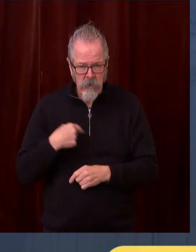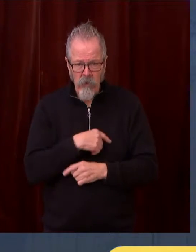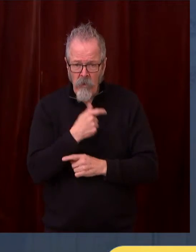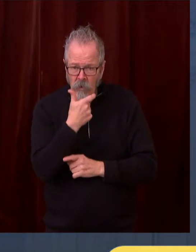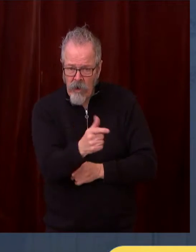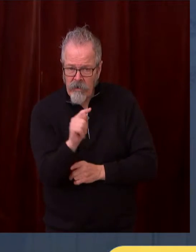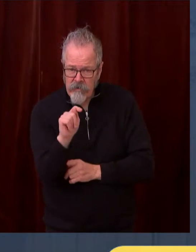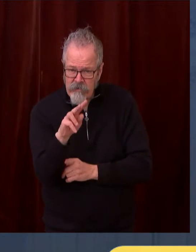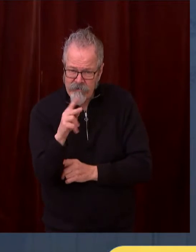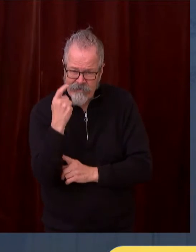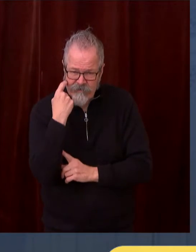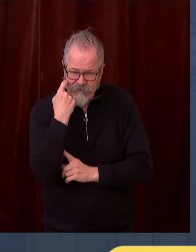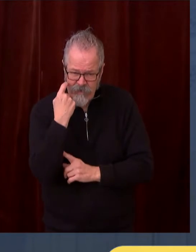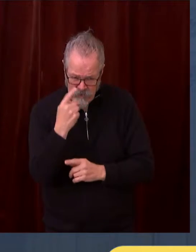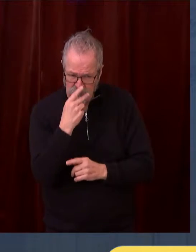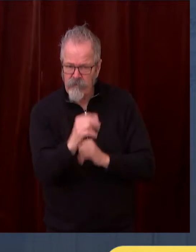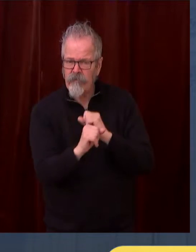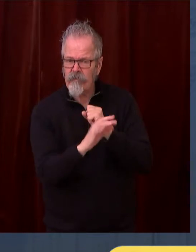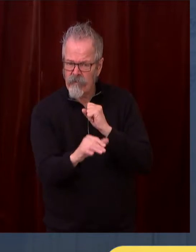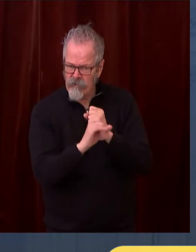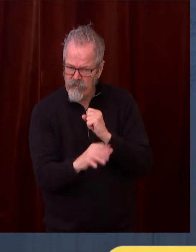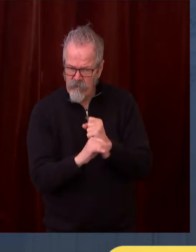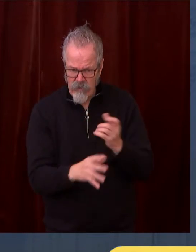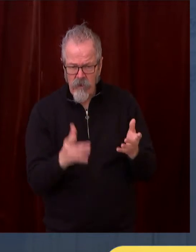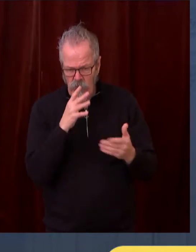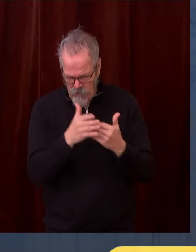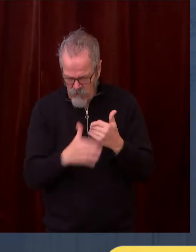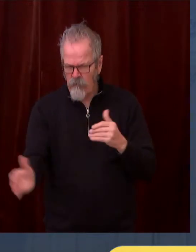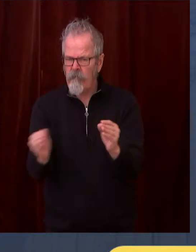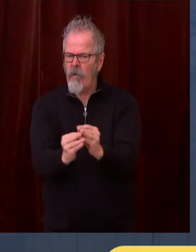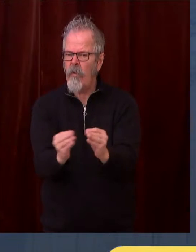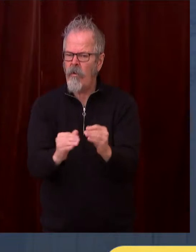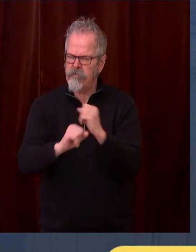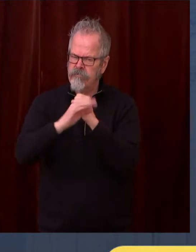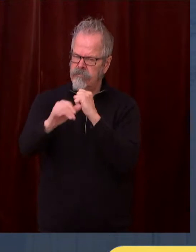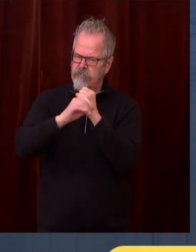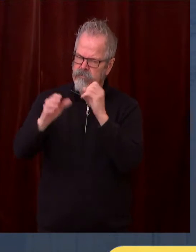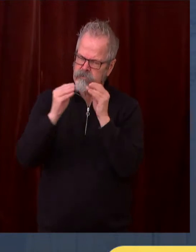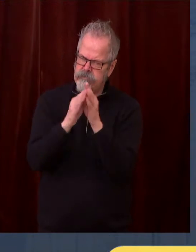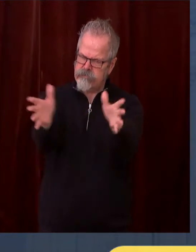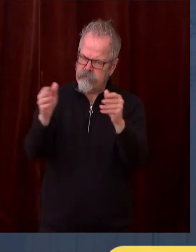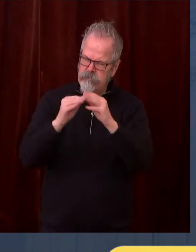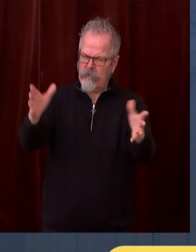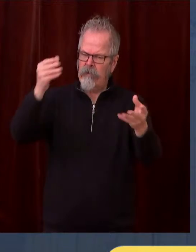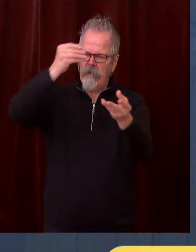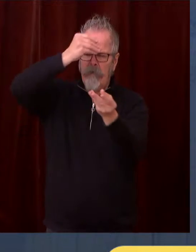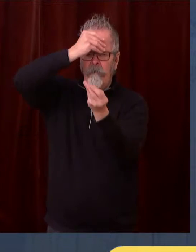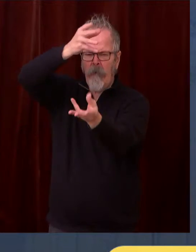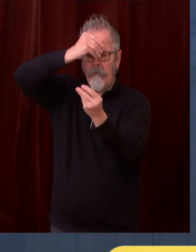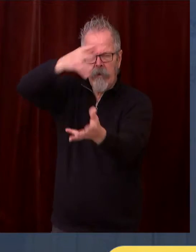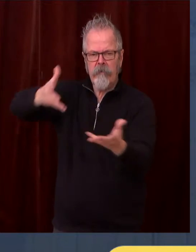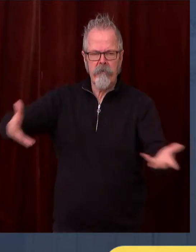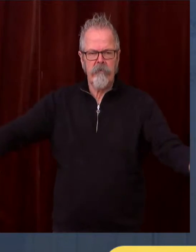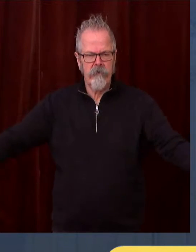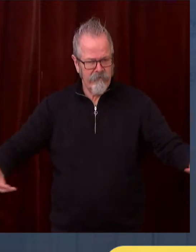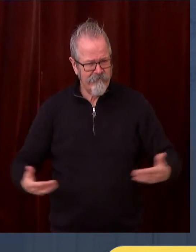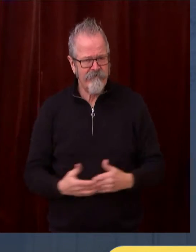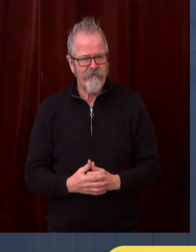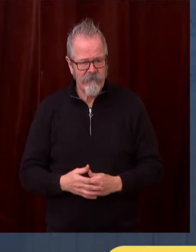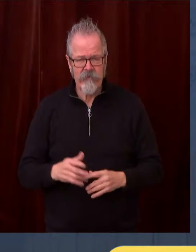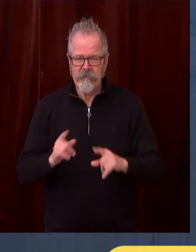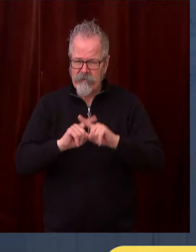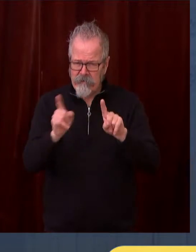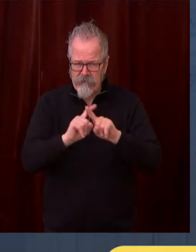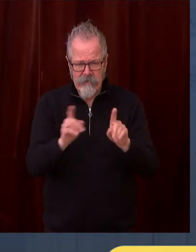could anticipate seeing more about the vaccine now that we have a vaccine. And we've done it in multiple languages to make sure everyone